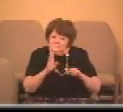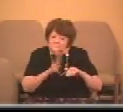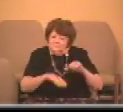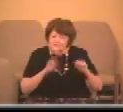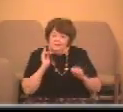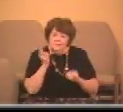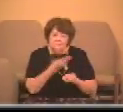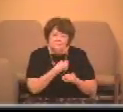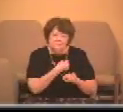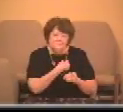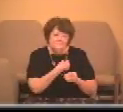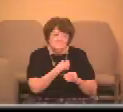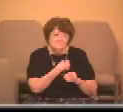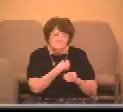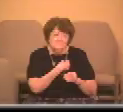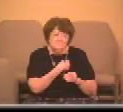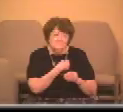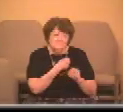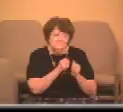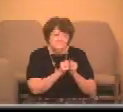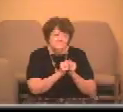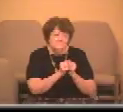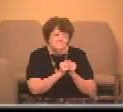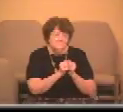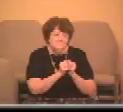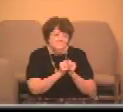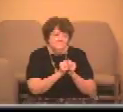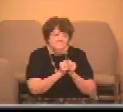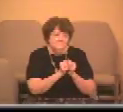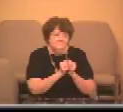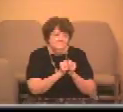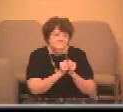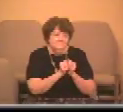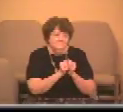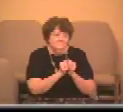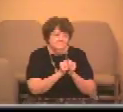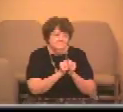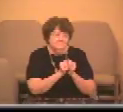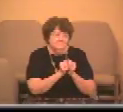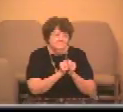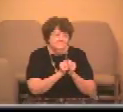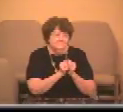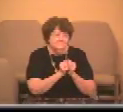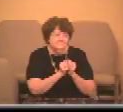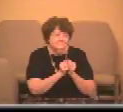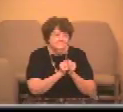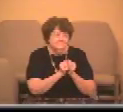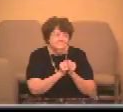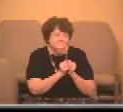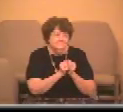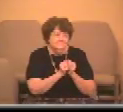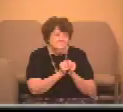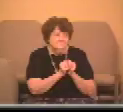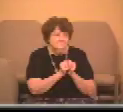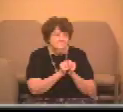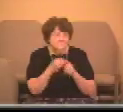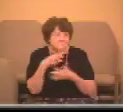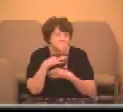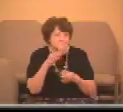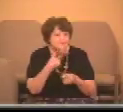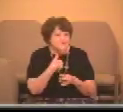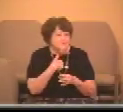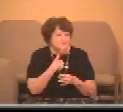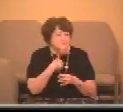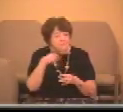with someone or something that sees it drastically different even than maybe what you do? Well, it's interesting to me